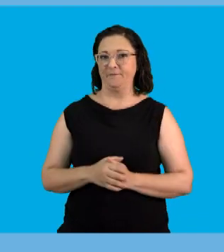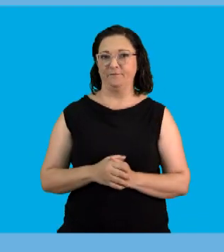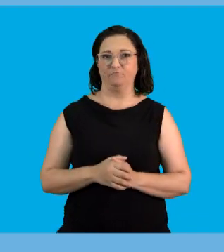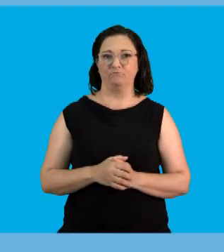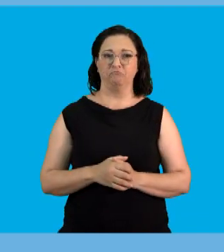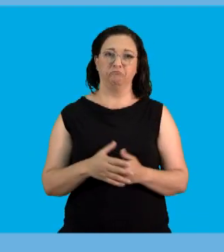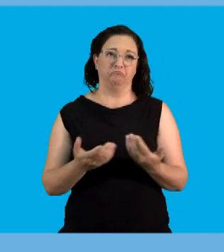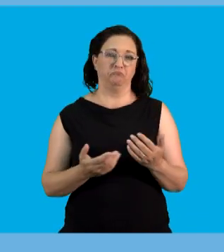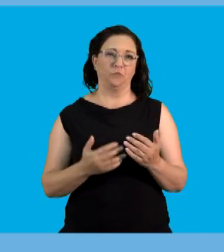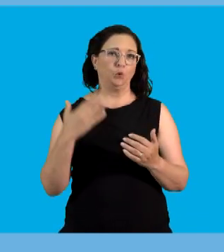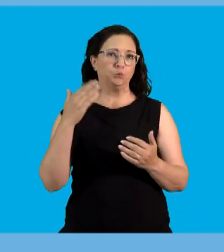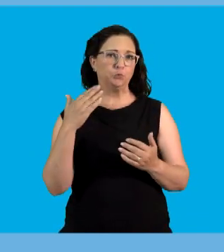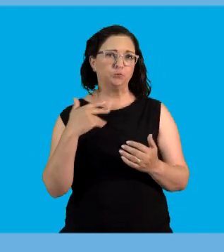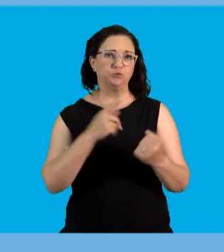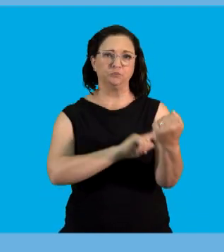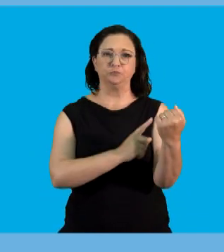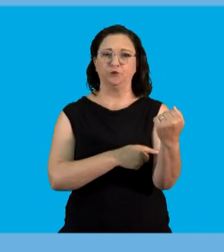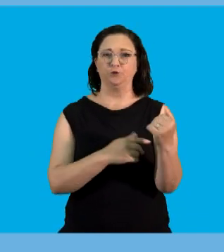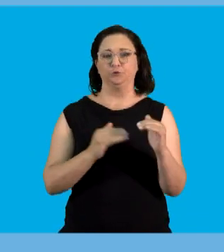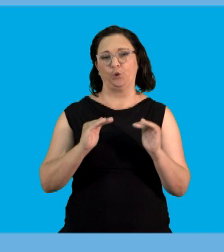and then energy here is low.